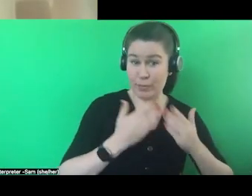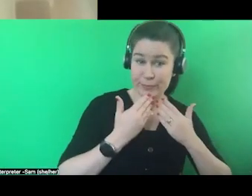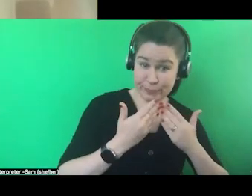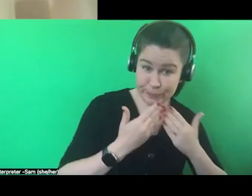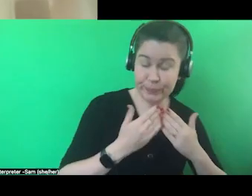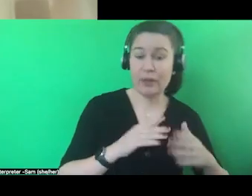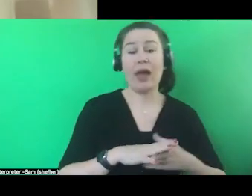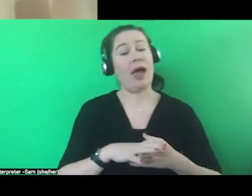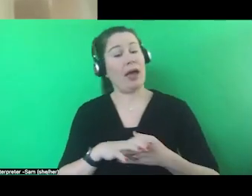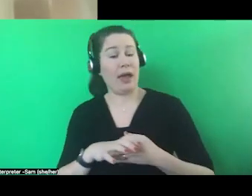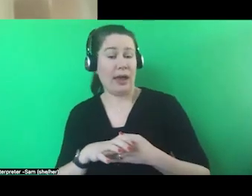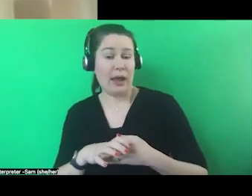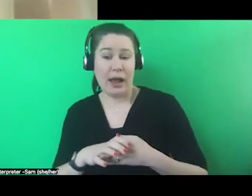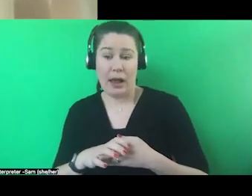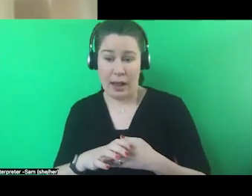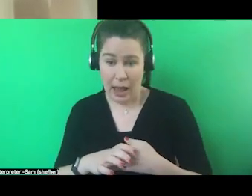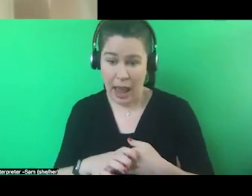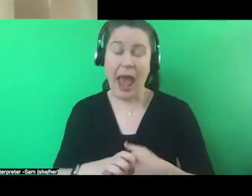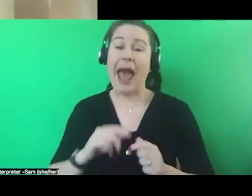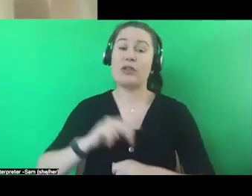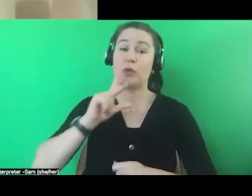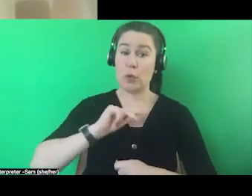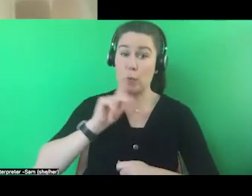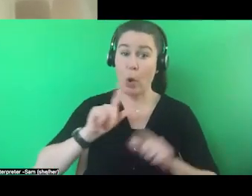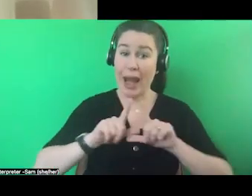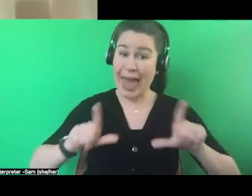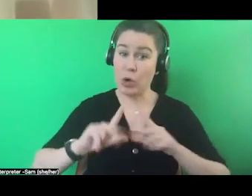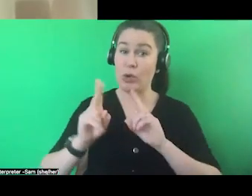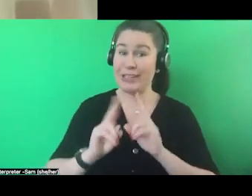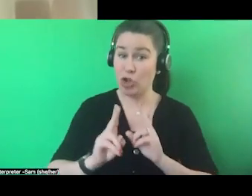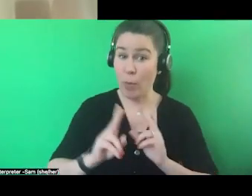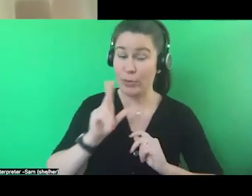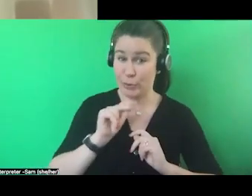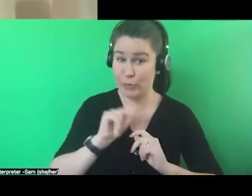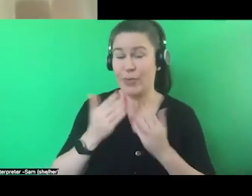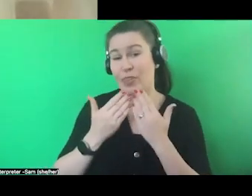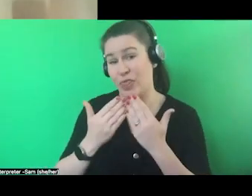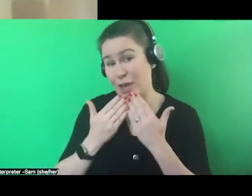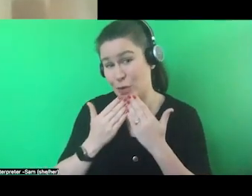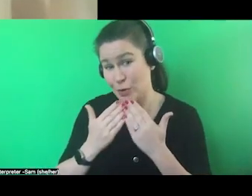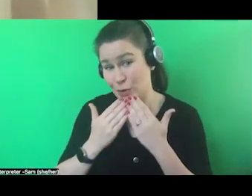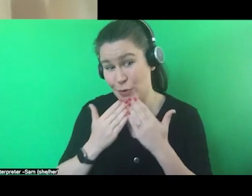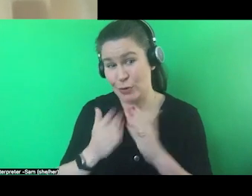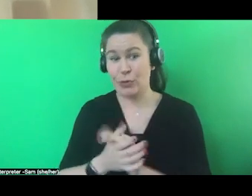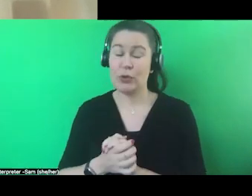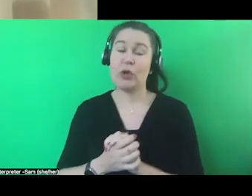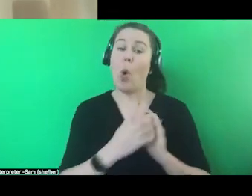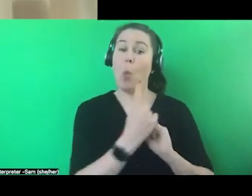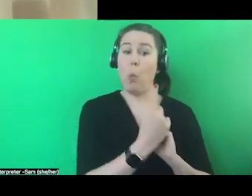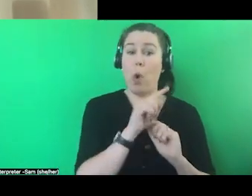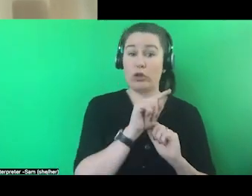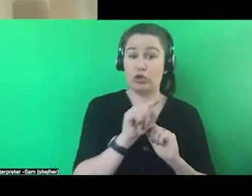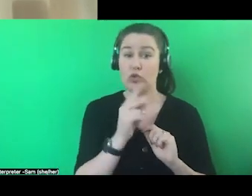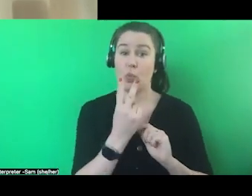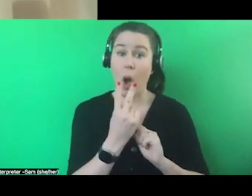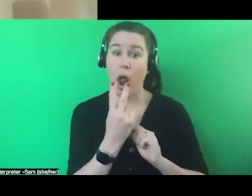Claudia Marsilli, interpreter in spoken English and Italian, Ewan from 121 Captions for live